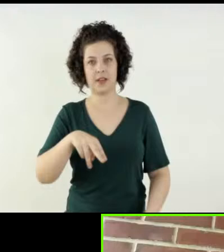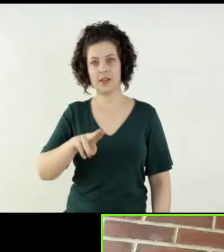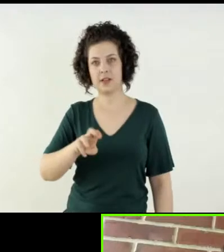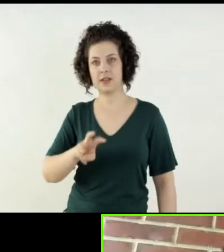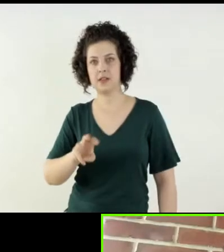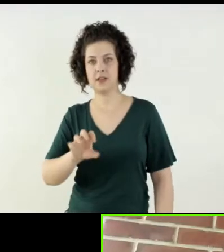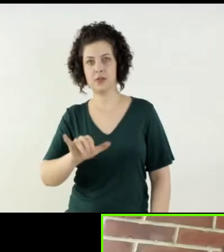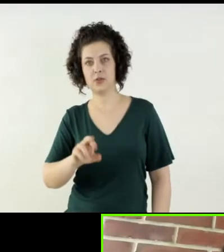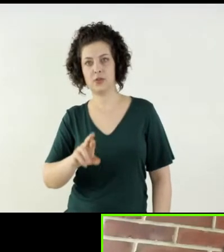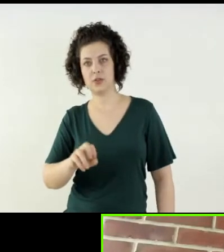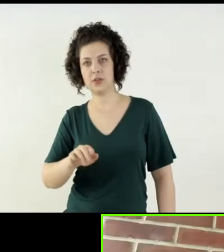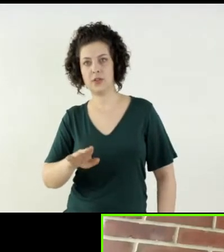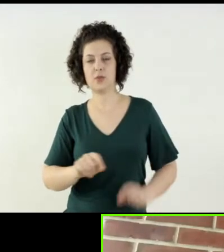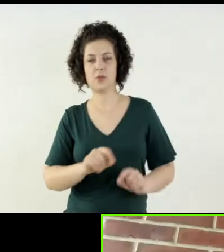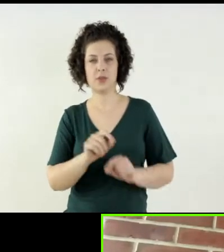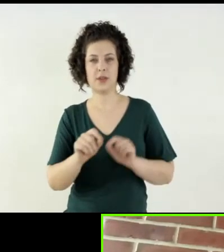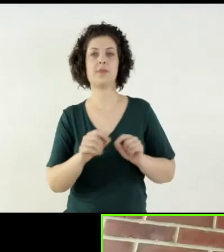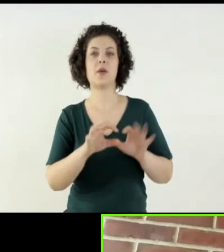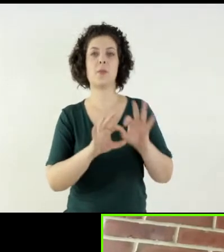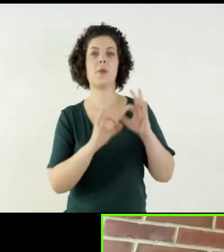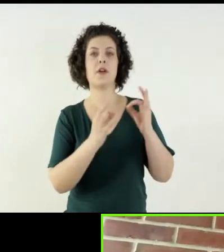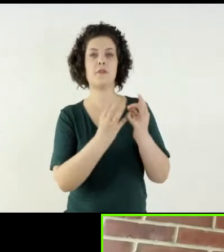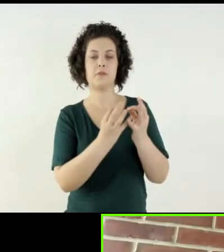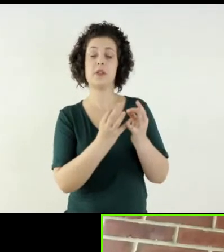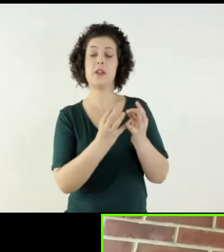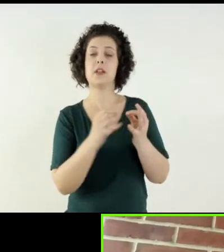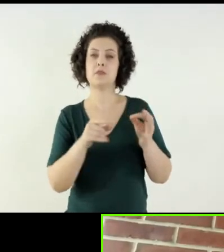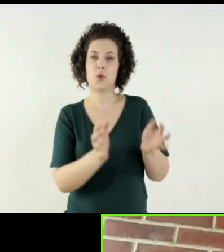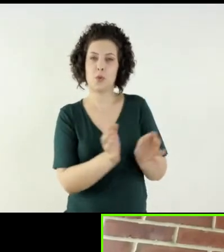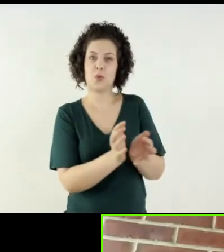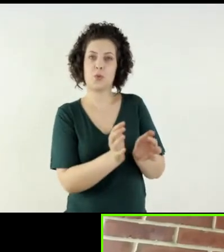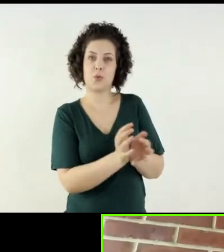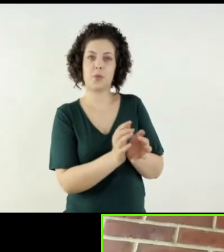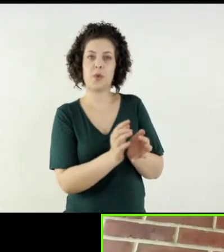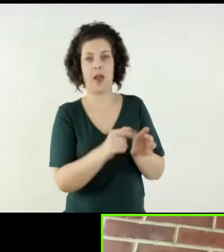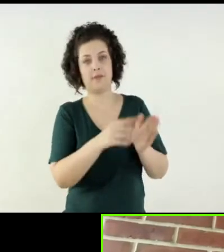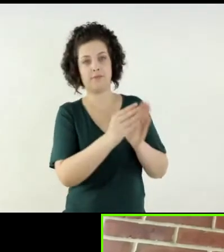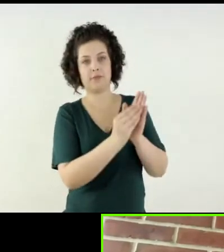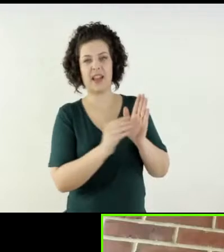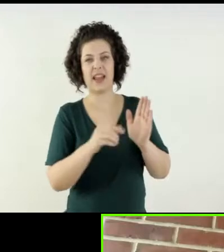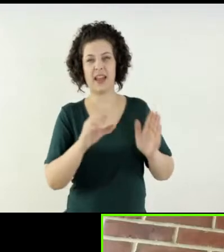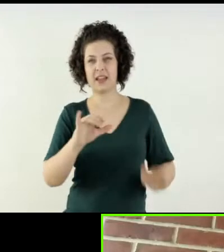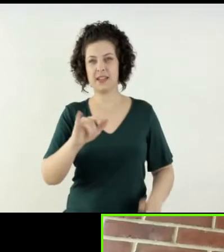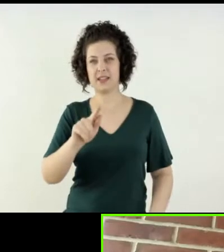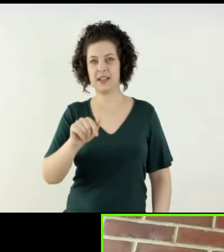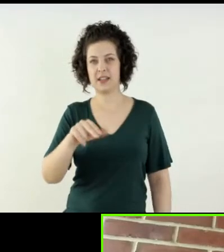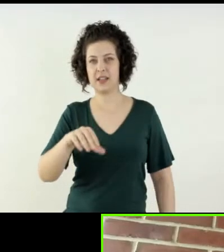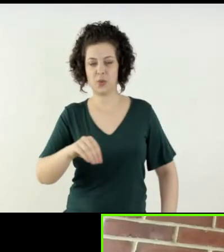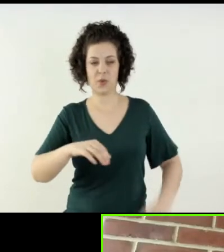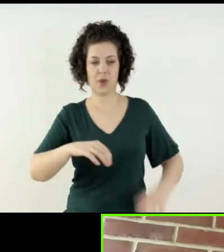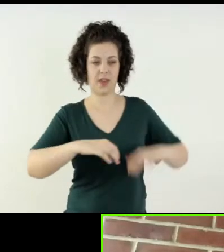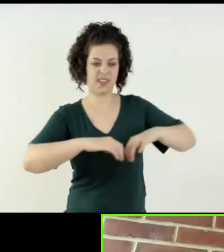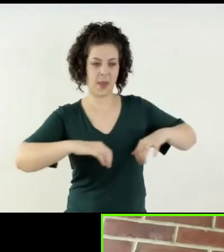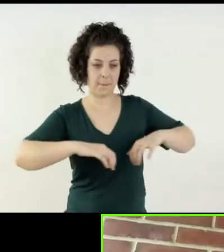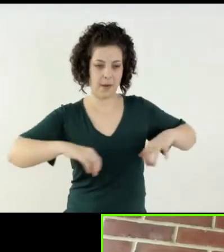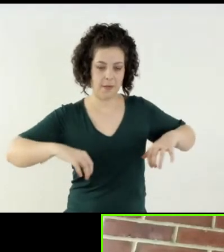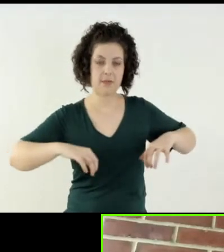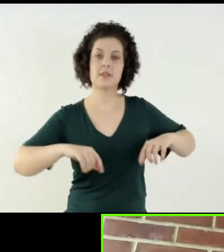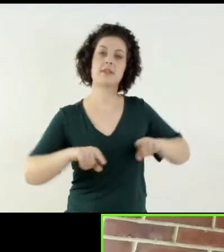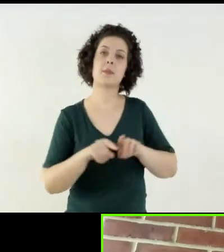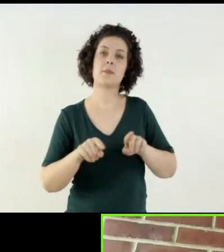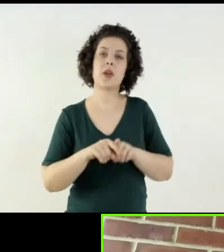sort of a self-described gypsy group of lesbian feminist separatists traveling up and down the West Coast.